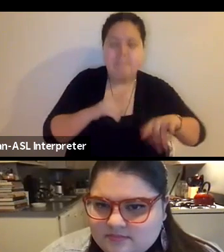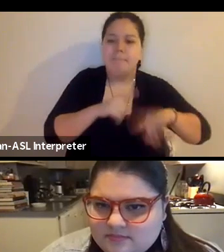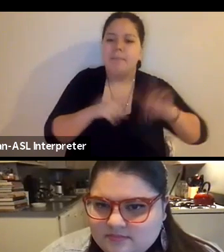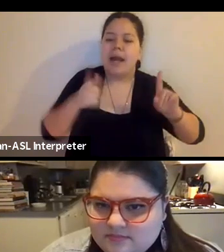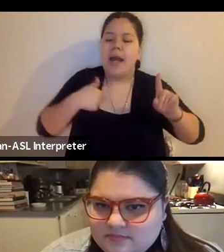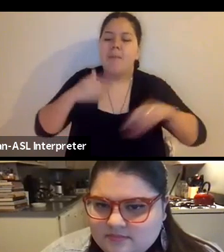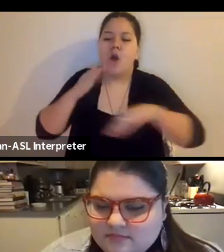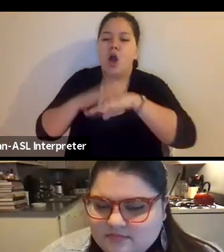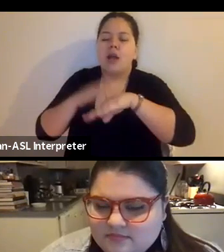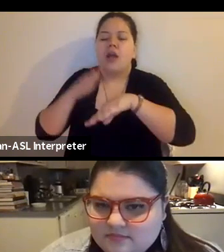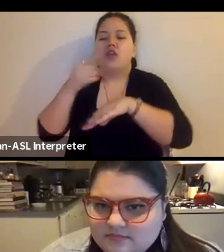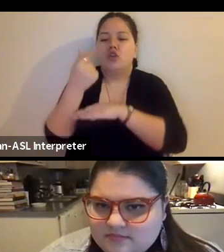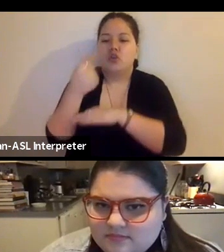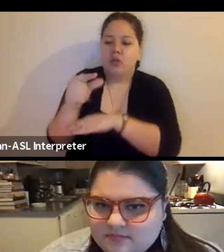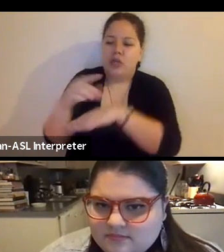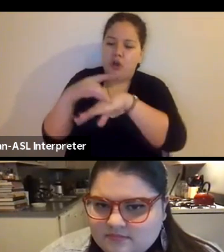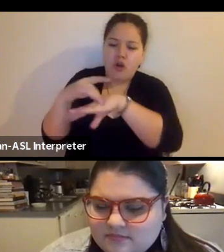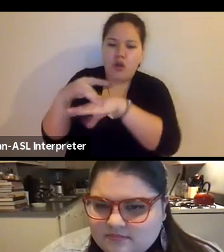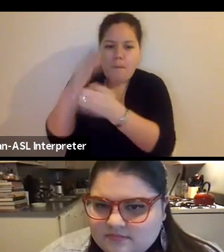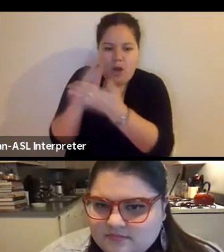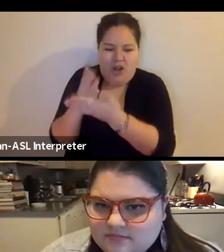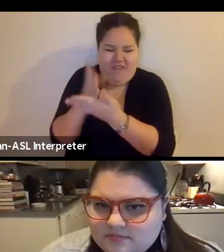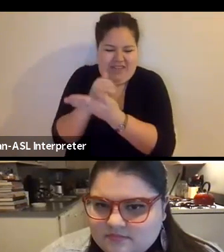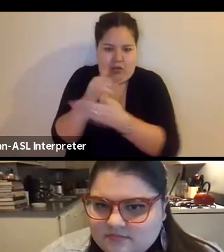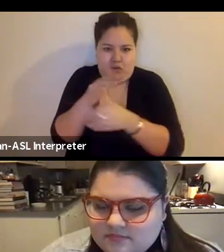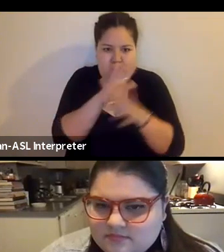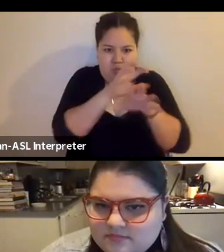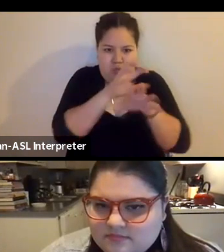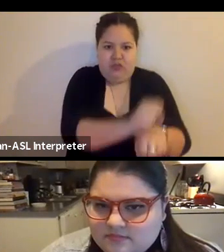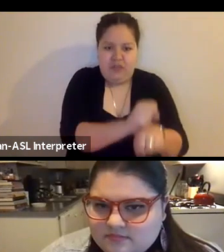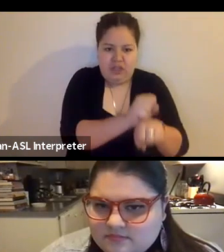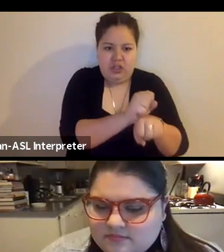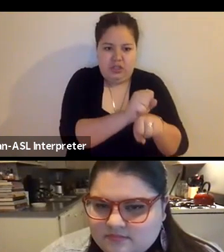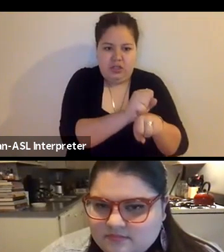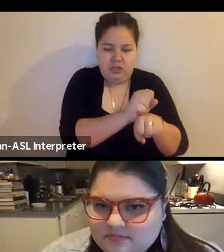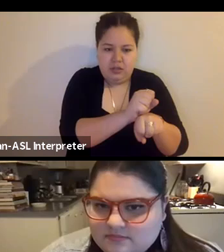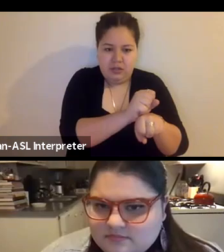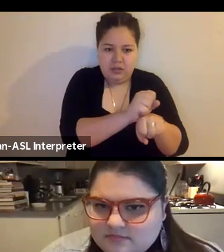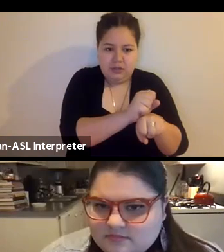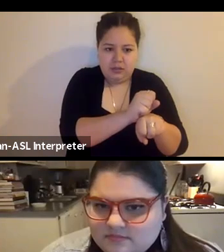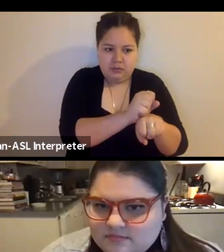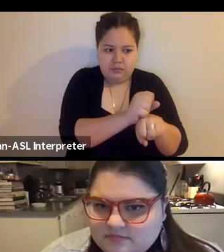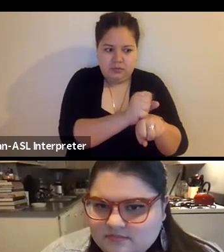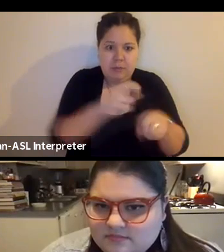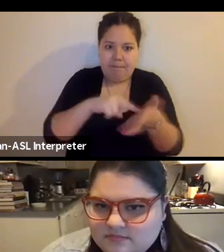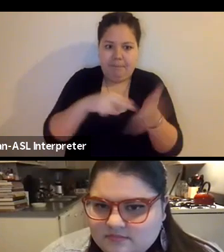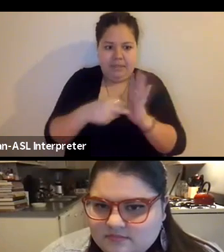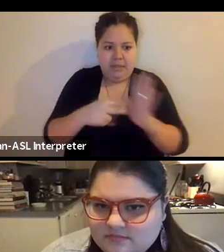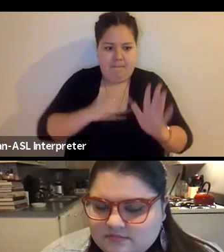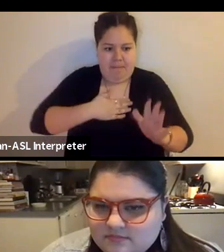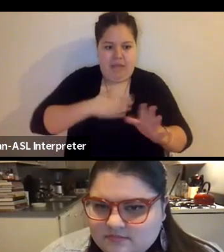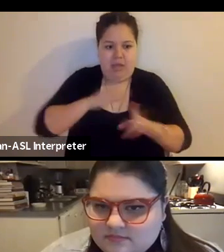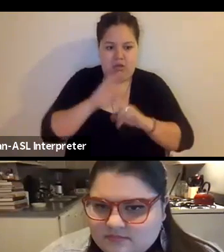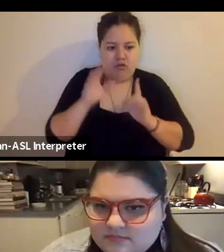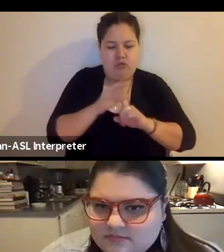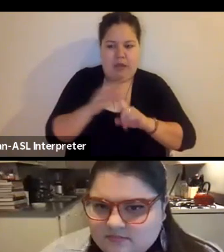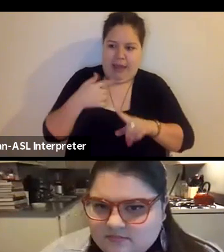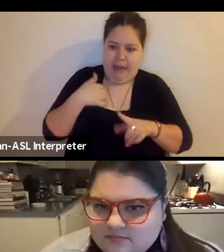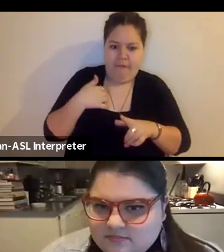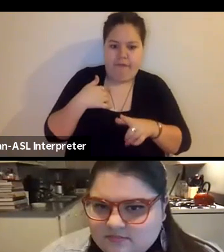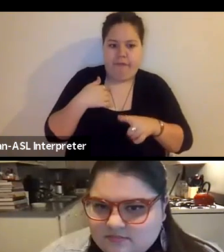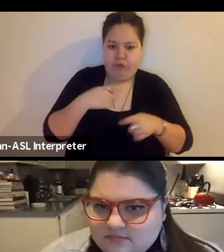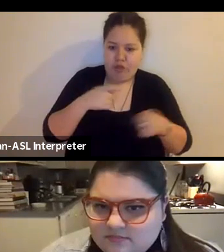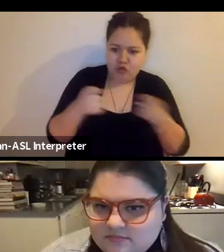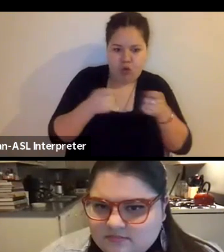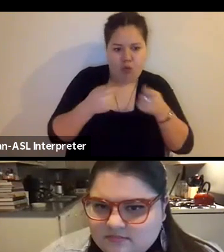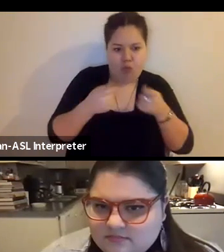of the reservation, which was, we had administrative control over until 1840, when South Carolina made an illegal